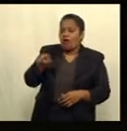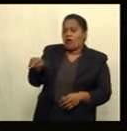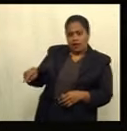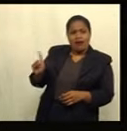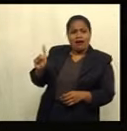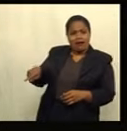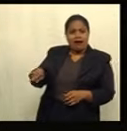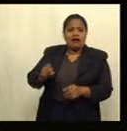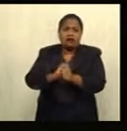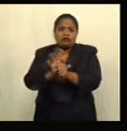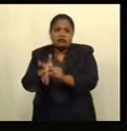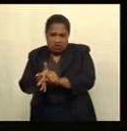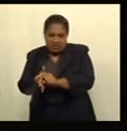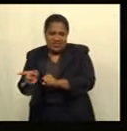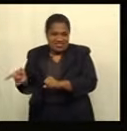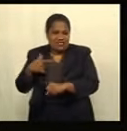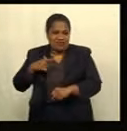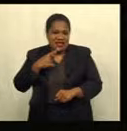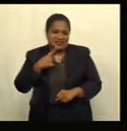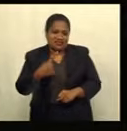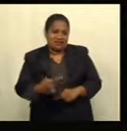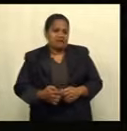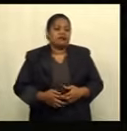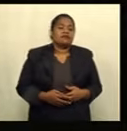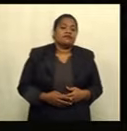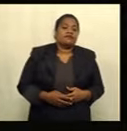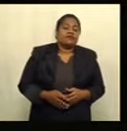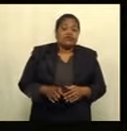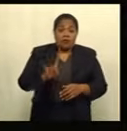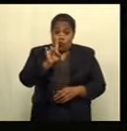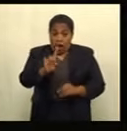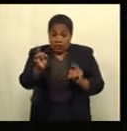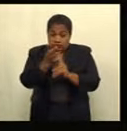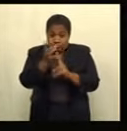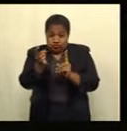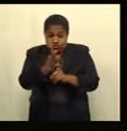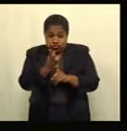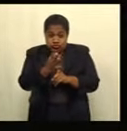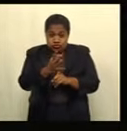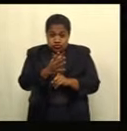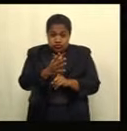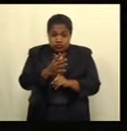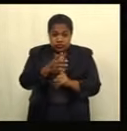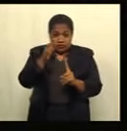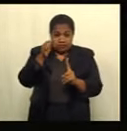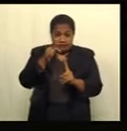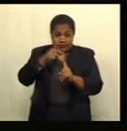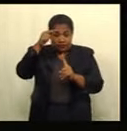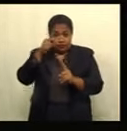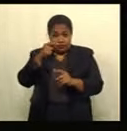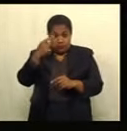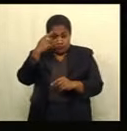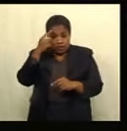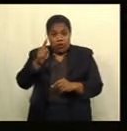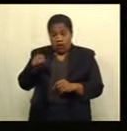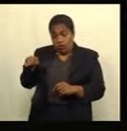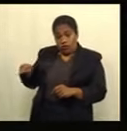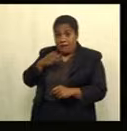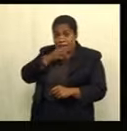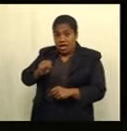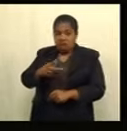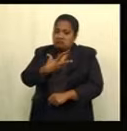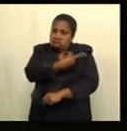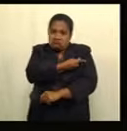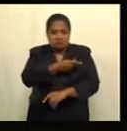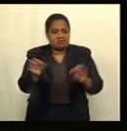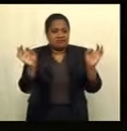his death was due to COVID-19. And one important critical point to consider, he was not vaccinated. And to